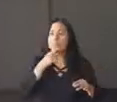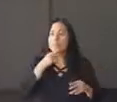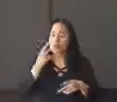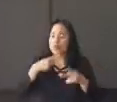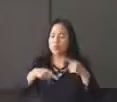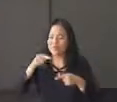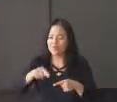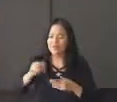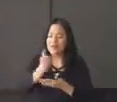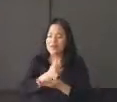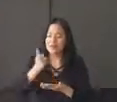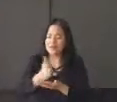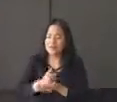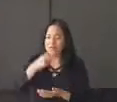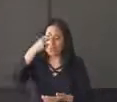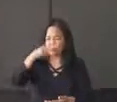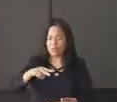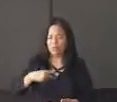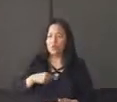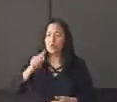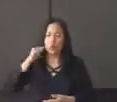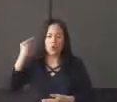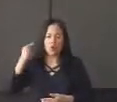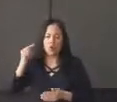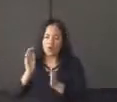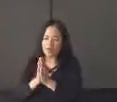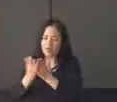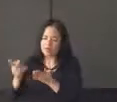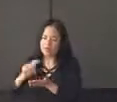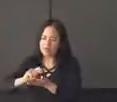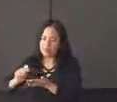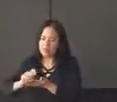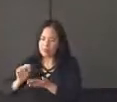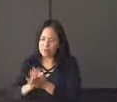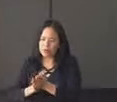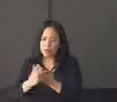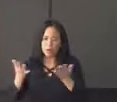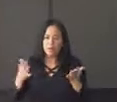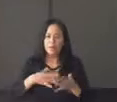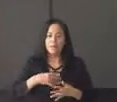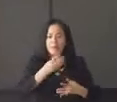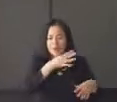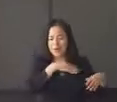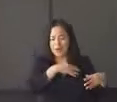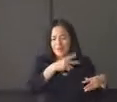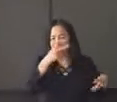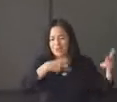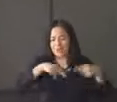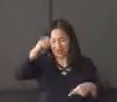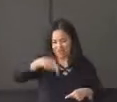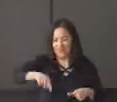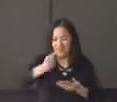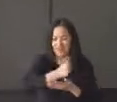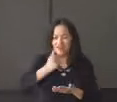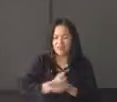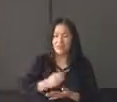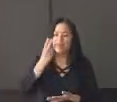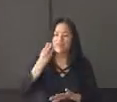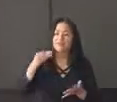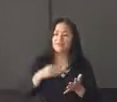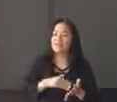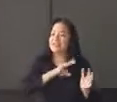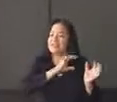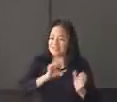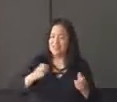Mexico City soon. I was reading in the papers in the morning, probably they will arrive, 3,500 people will arrive